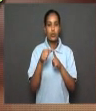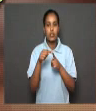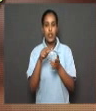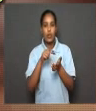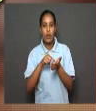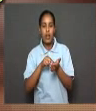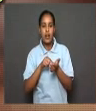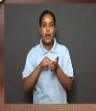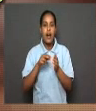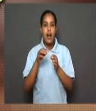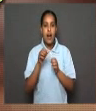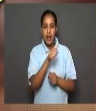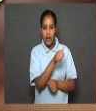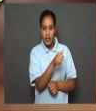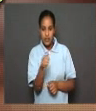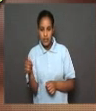axis.